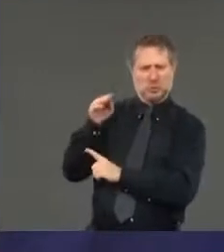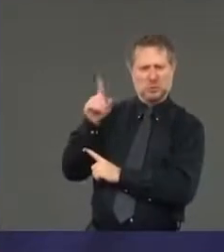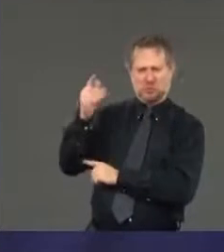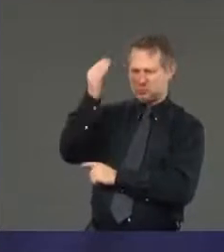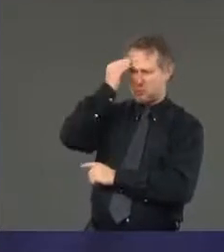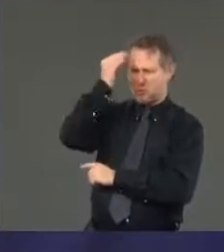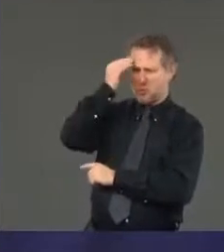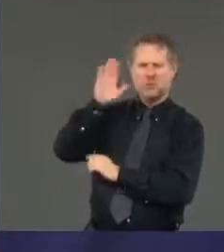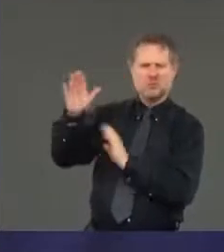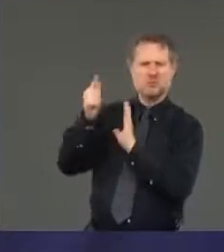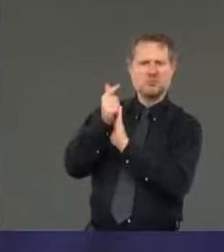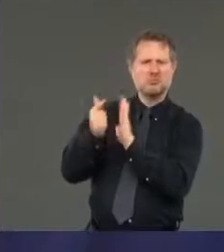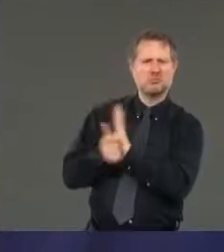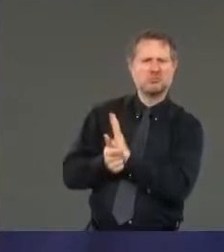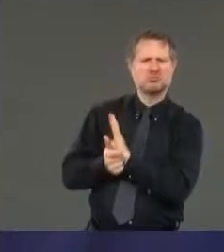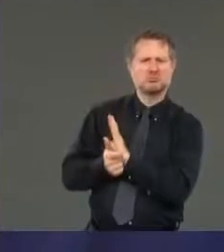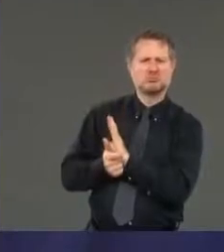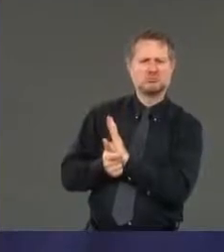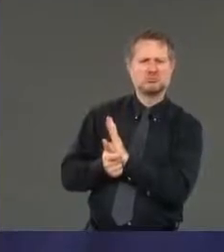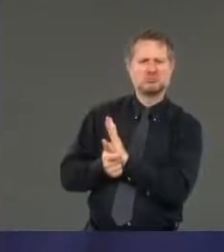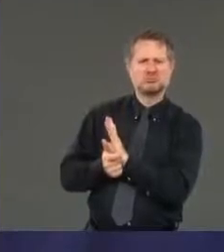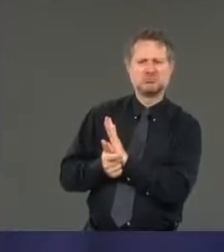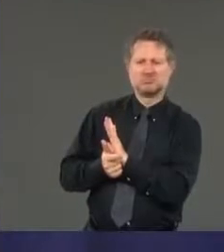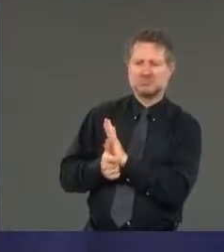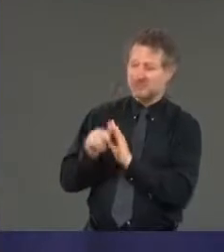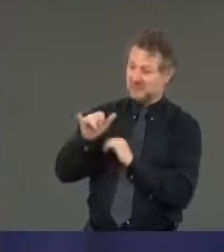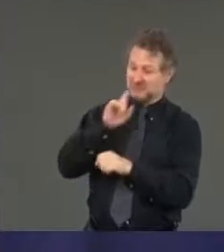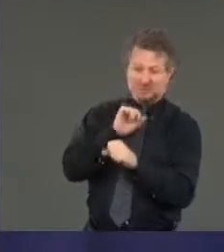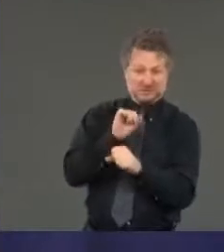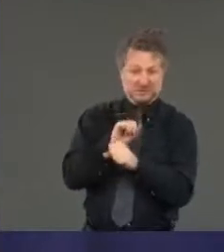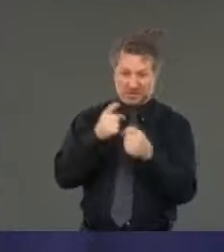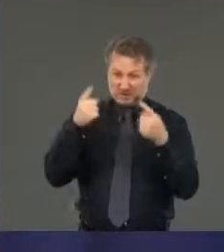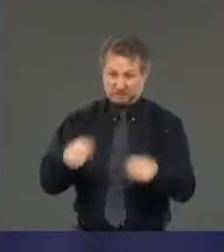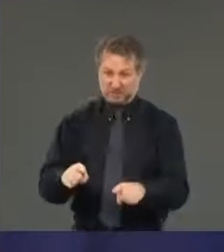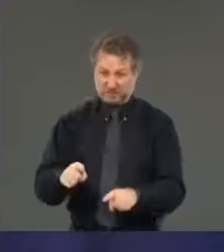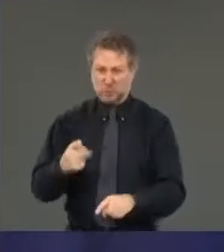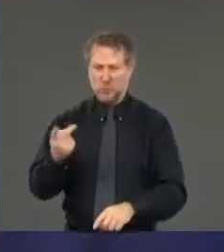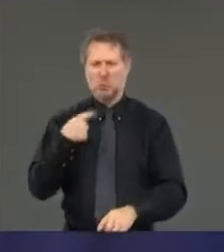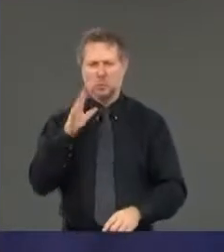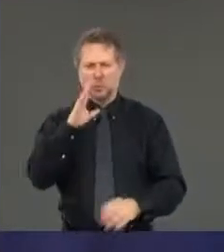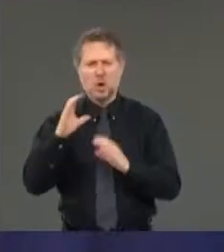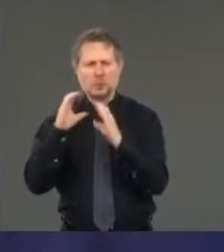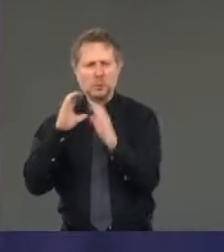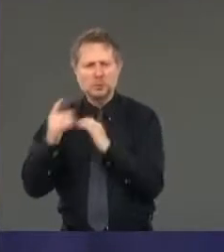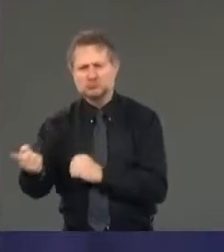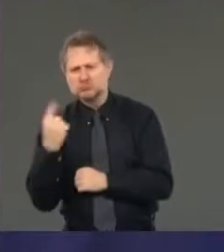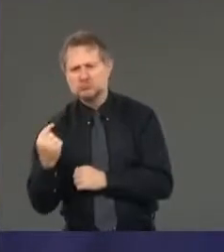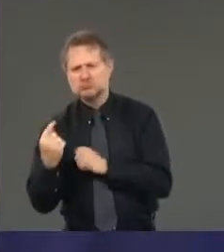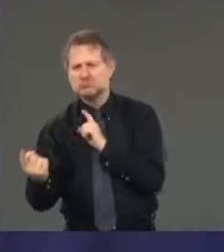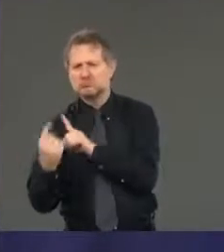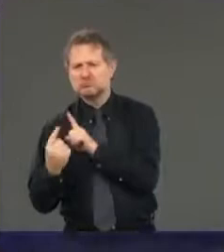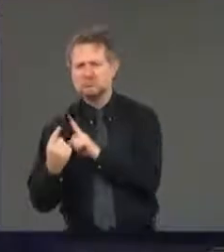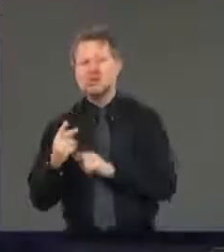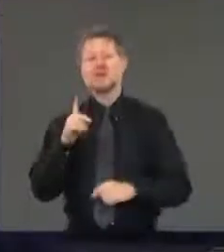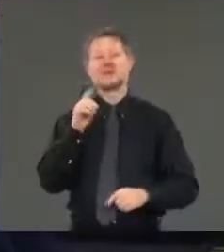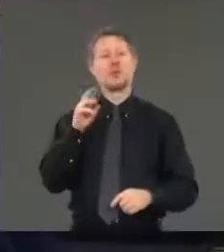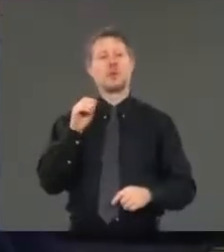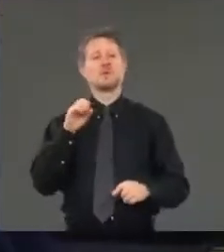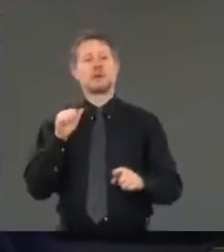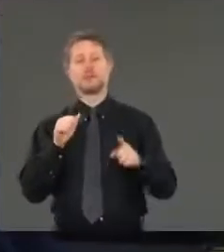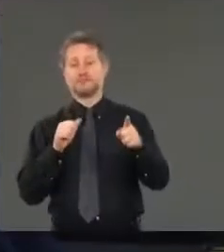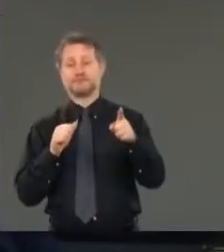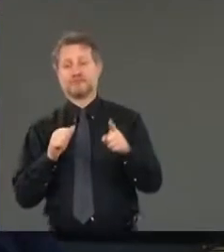situation. And if you had a situation like that, we would talk. But I think the governor's point is, and what Jim was trying to say, is